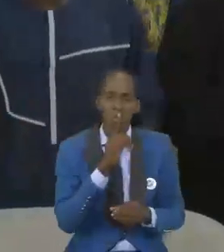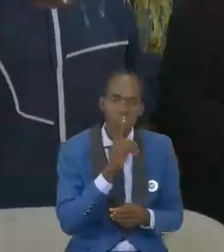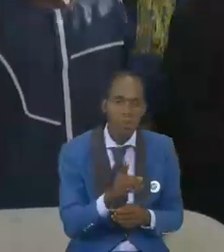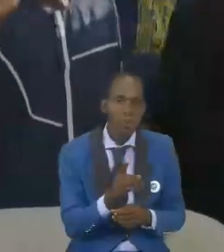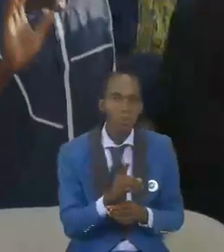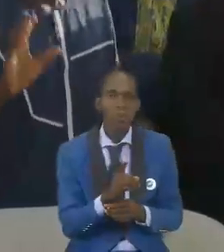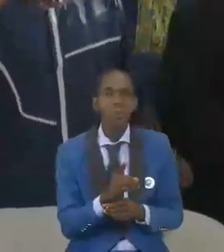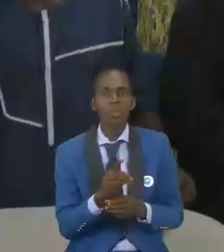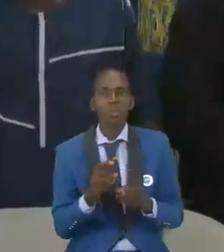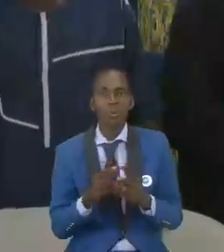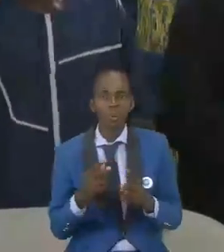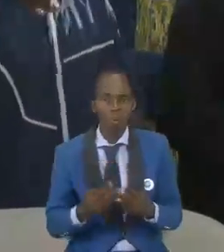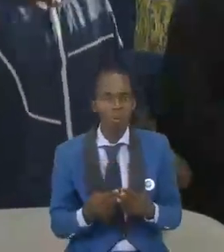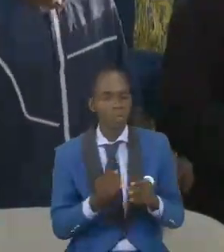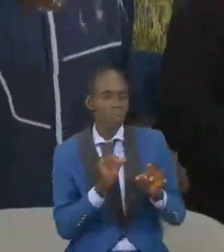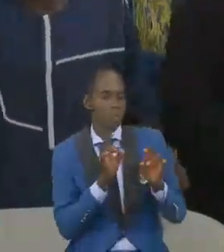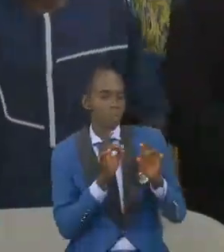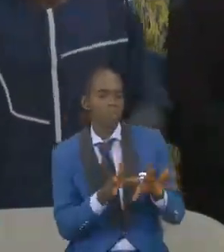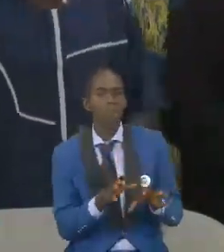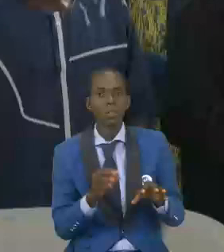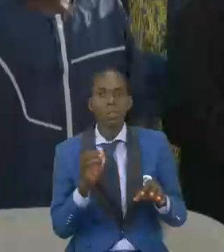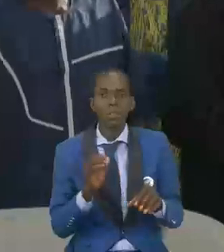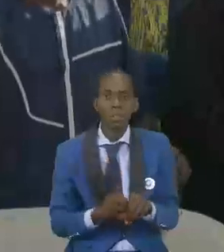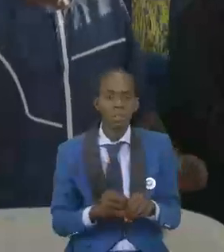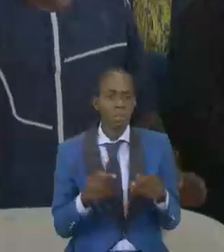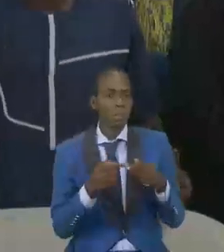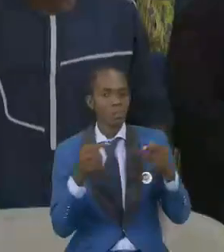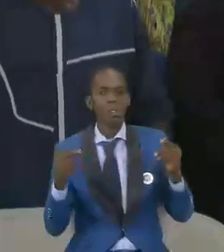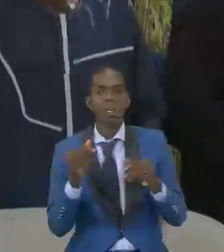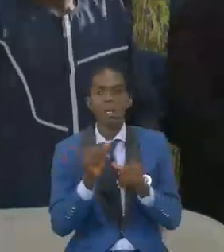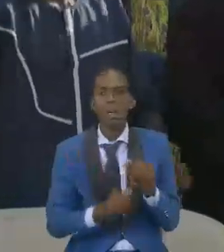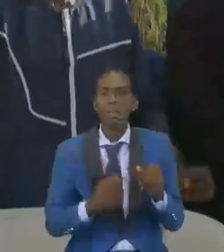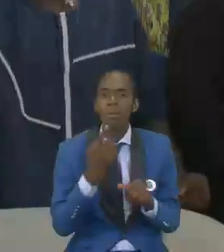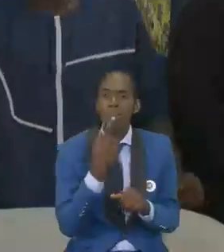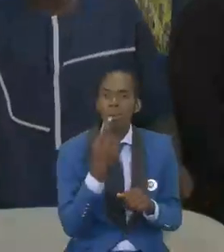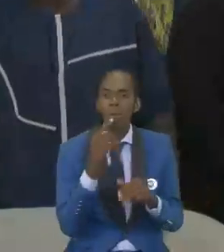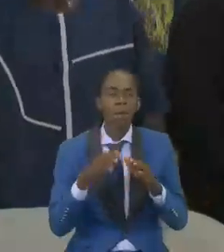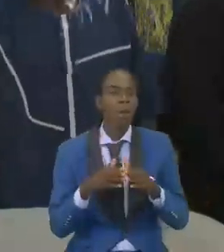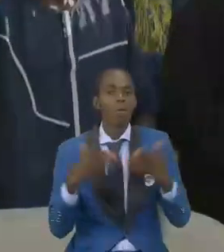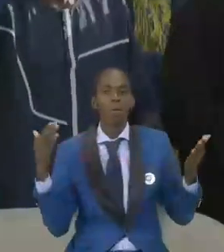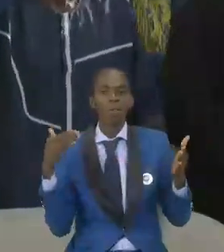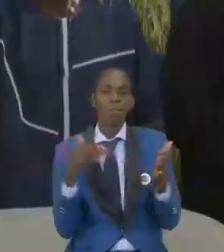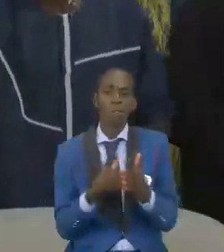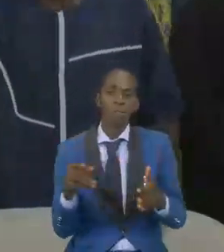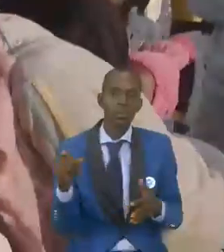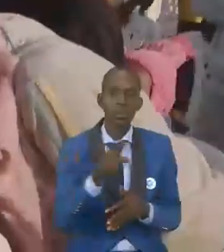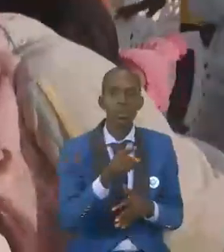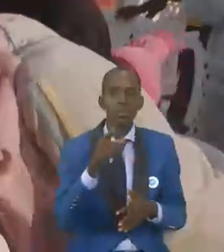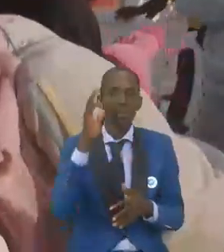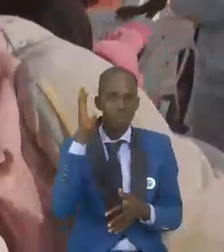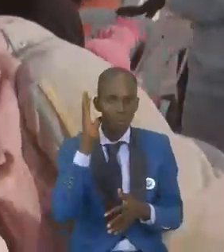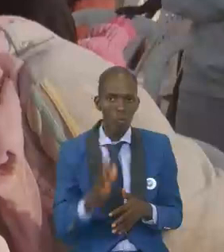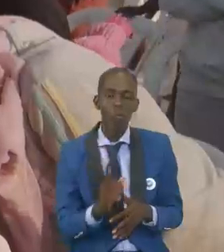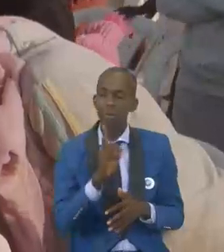with hatred, with animosity, every mouth opened against you, you will